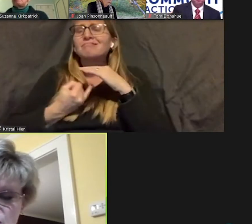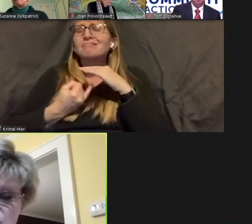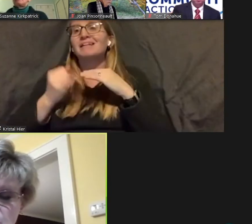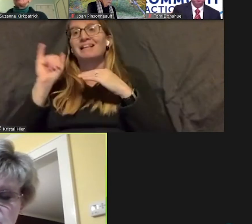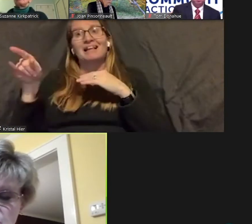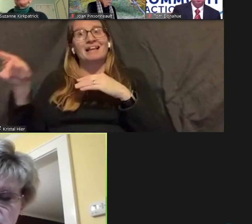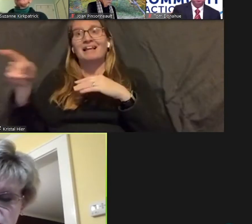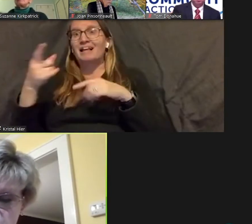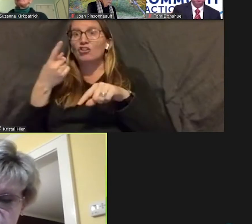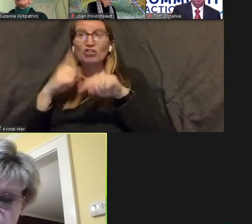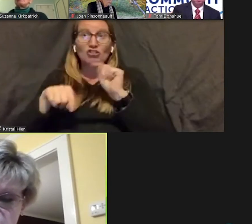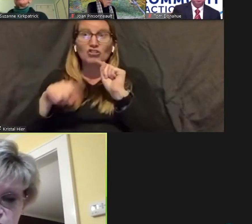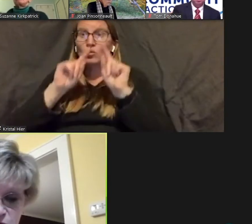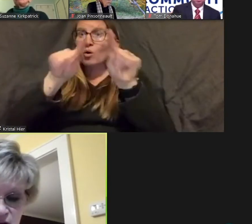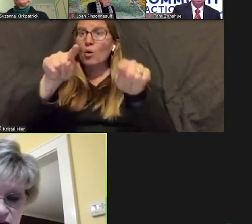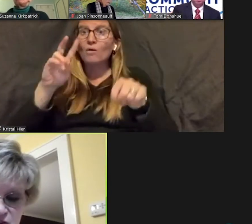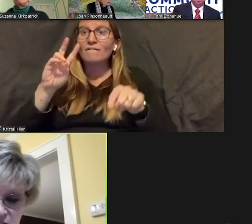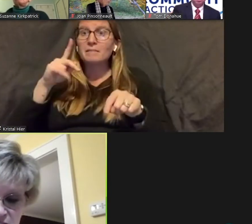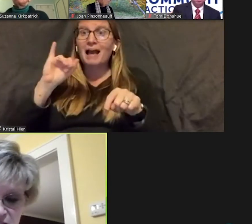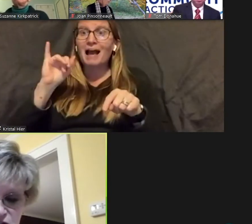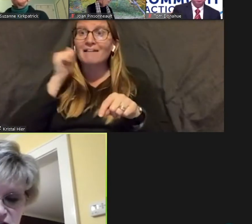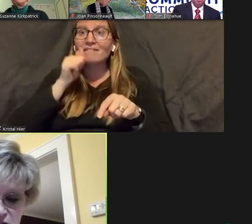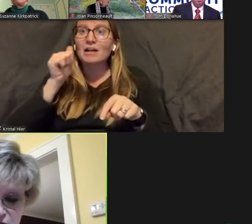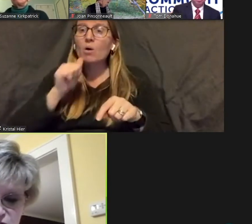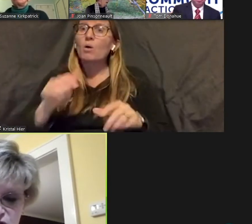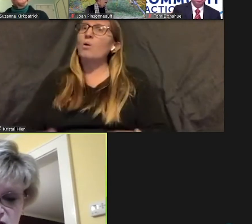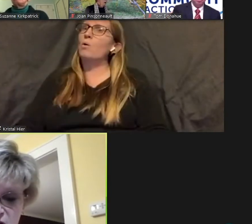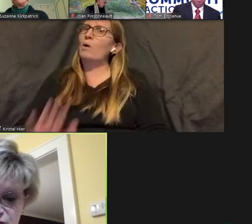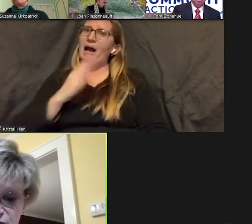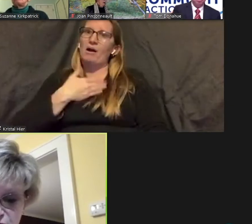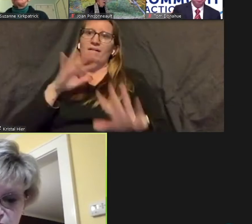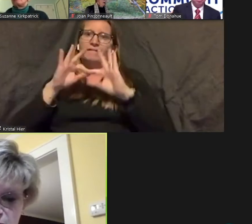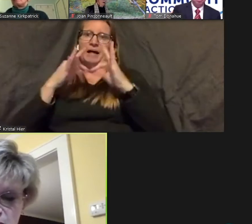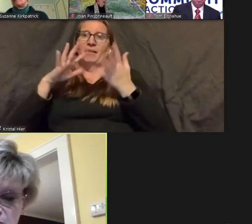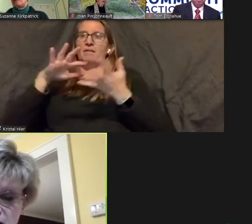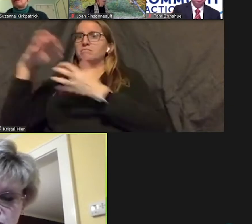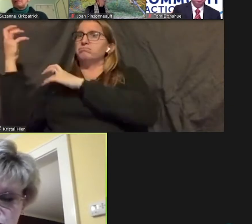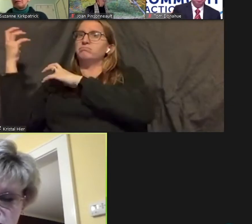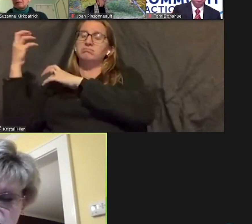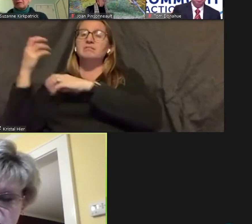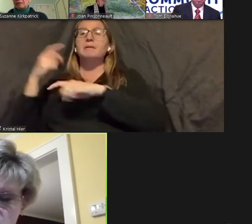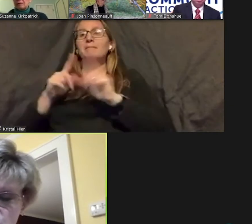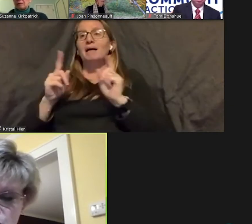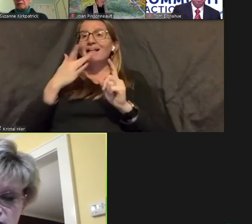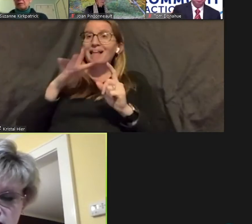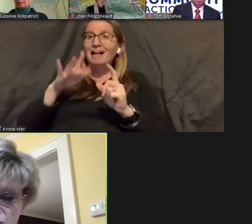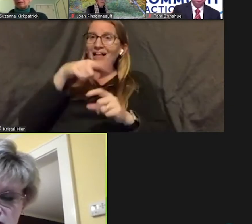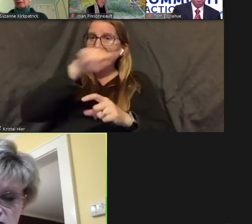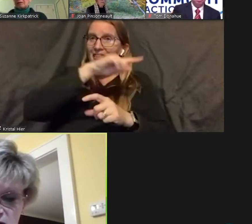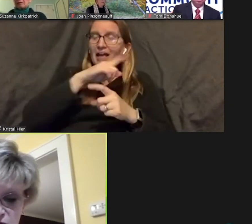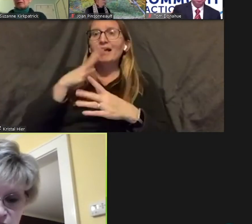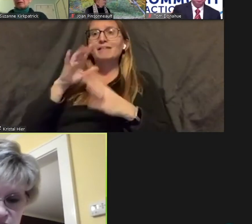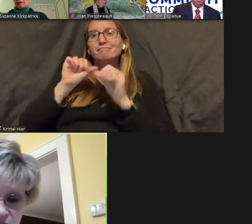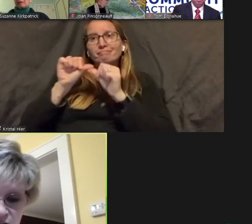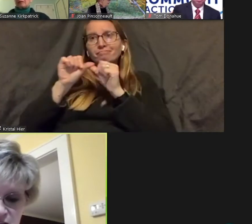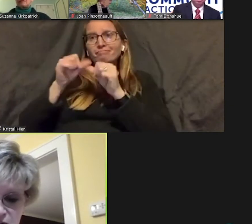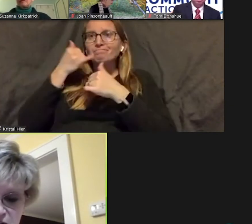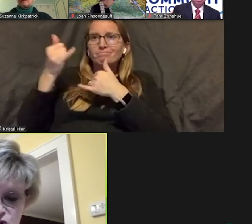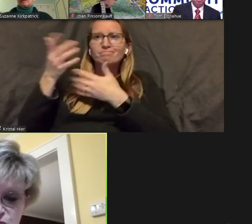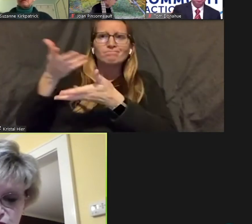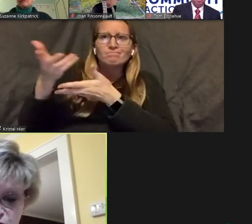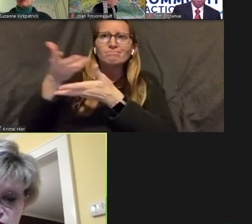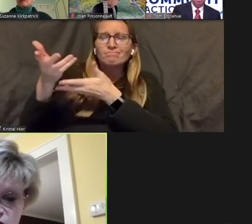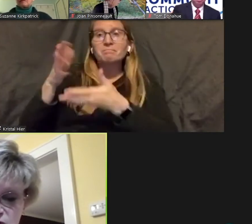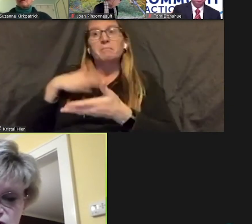the foundation out from under our family. Were it not for the dedication, innovation, and love from the BPI community, my husband would not have made it this far.